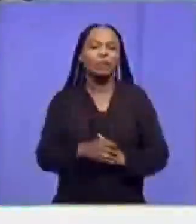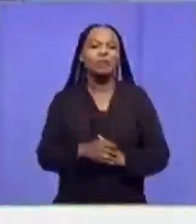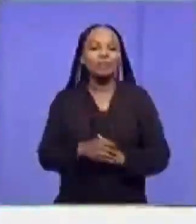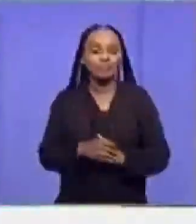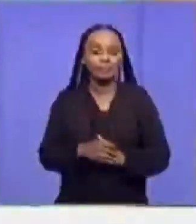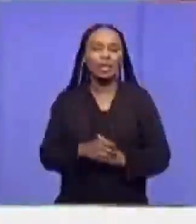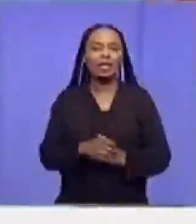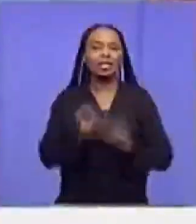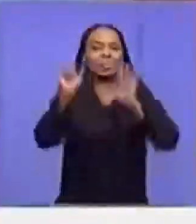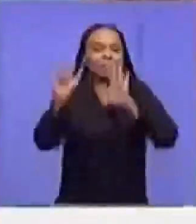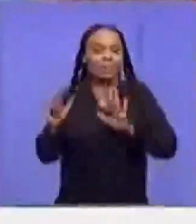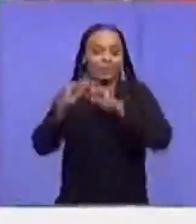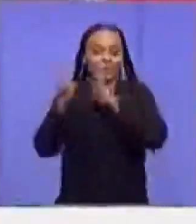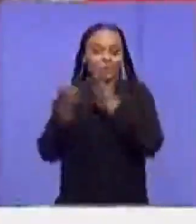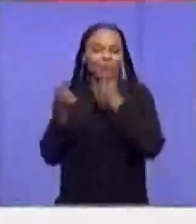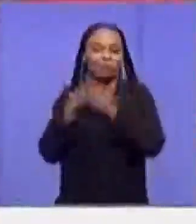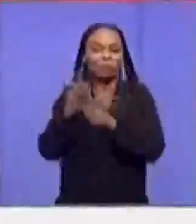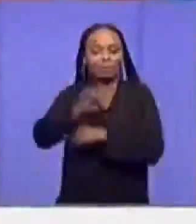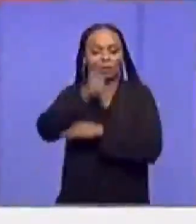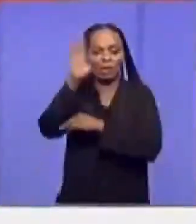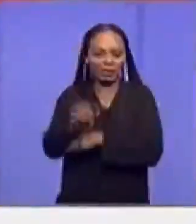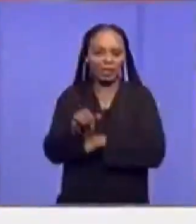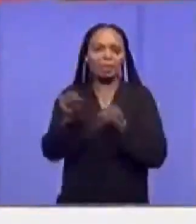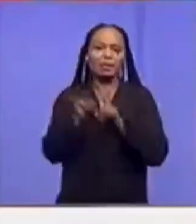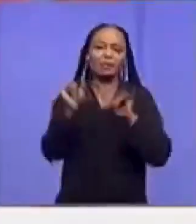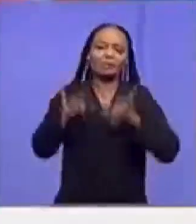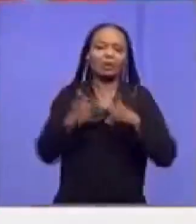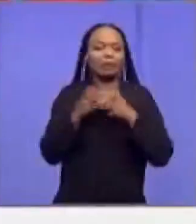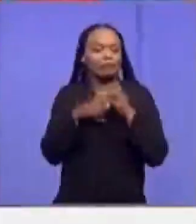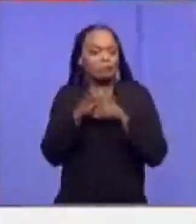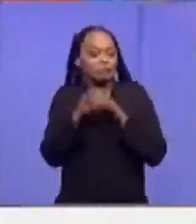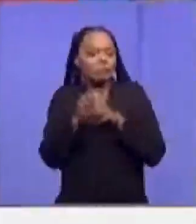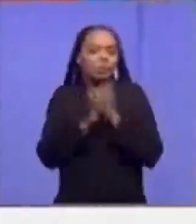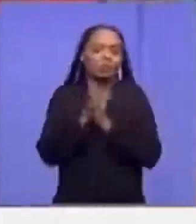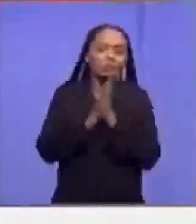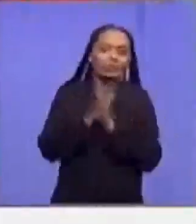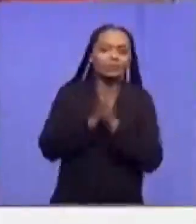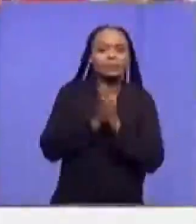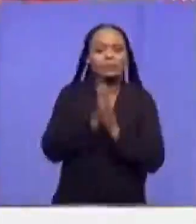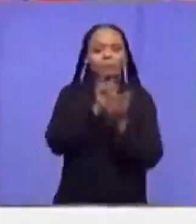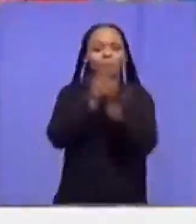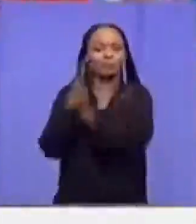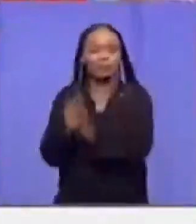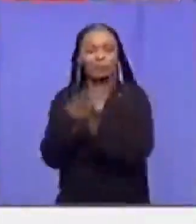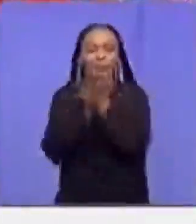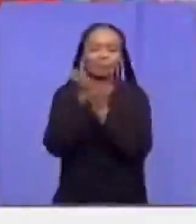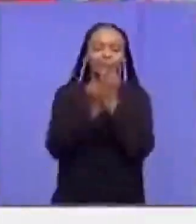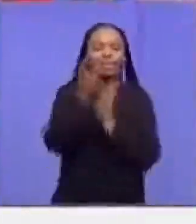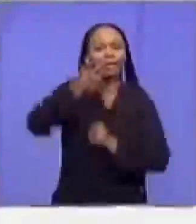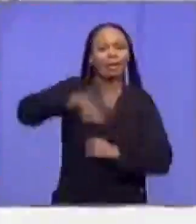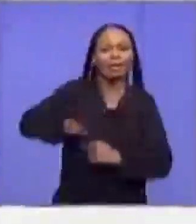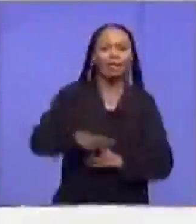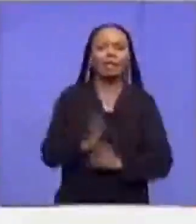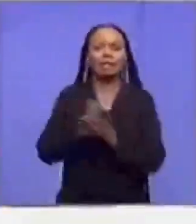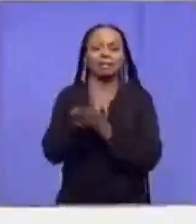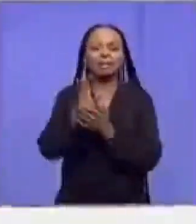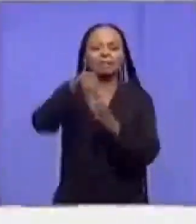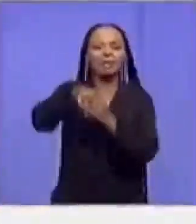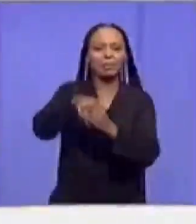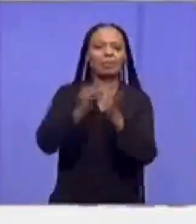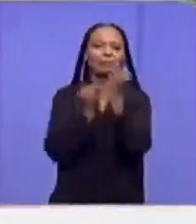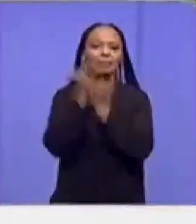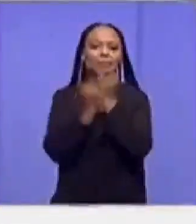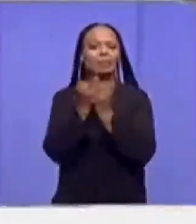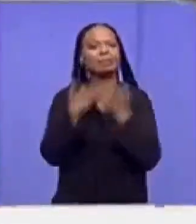gape ditlhopha tše šupa tša Afrika Borwa le tšona di letile ka mahlomahwibidi go phenkgišana le tše dingwe ba bangwe ba ba tšea karolo ba thabetše go